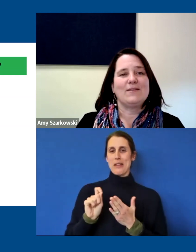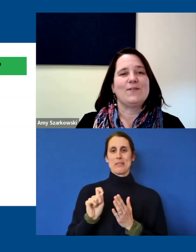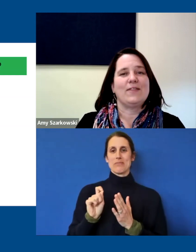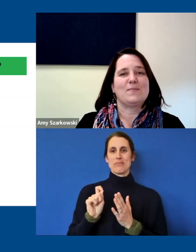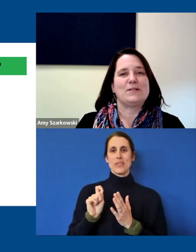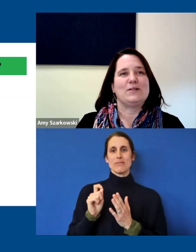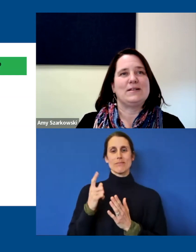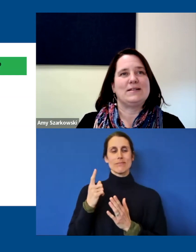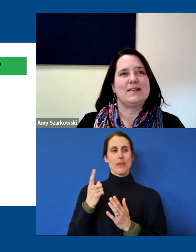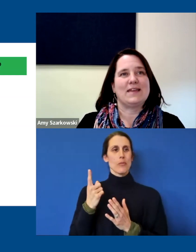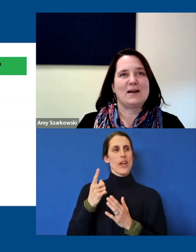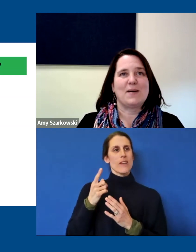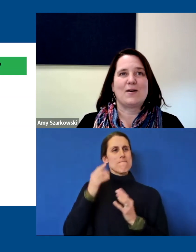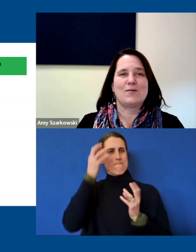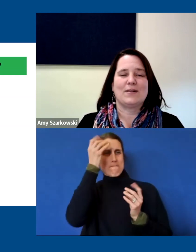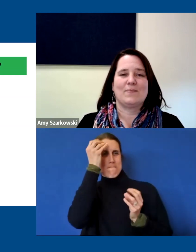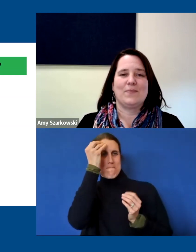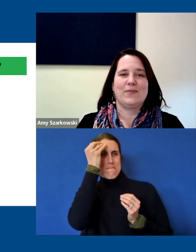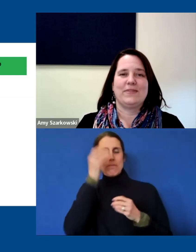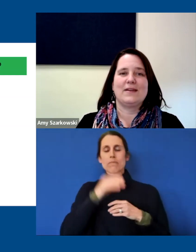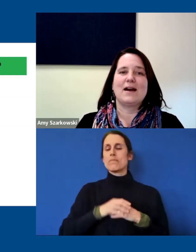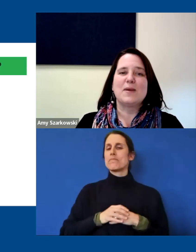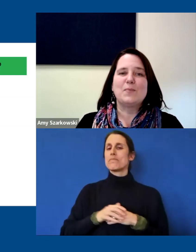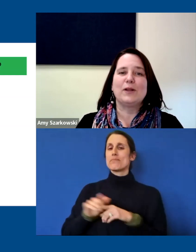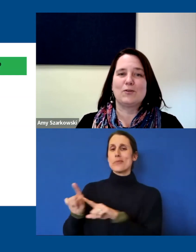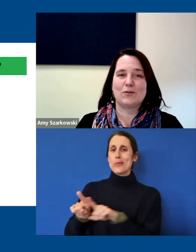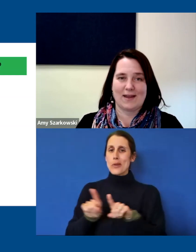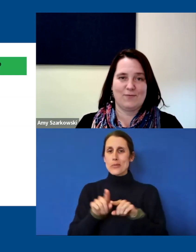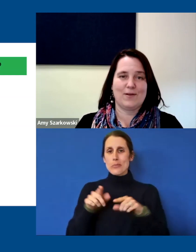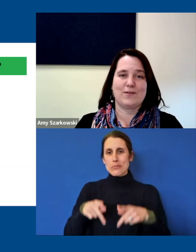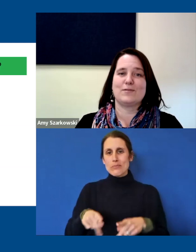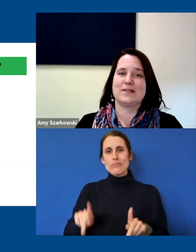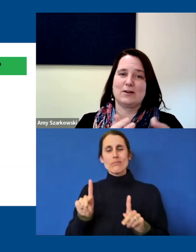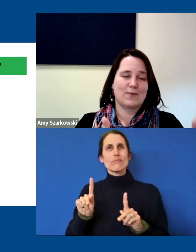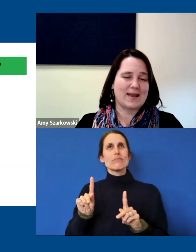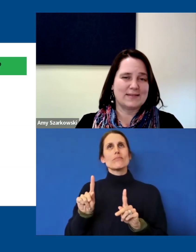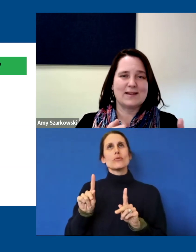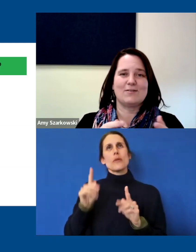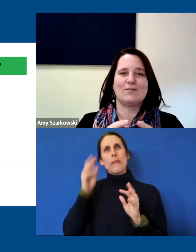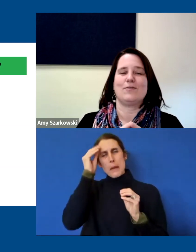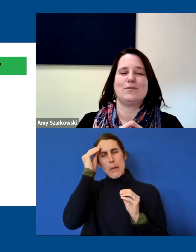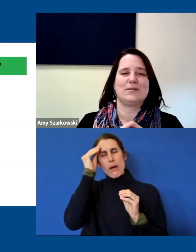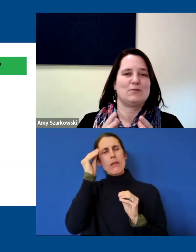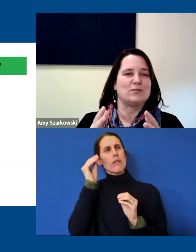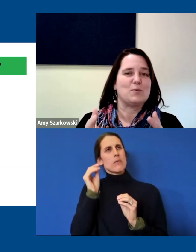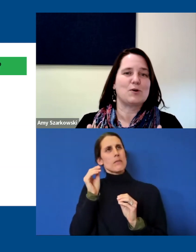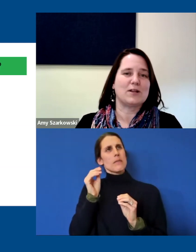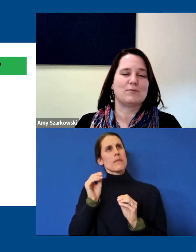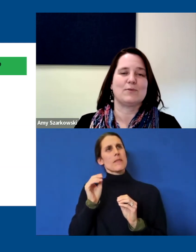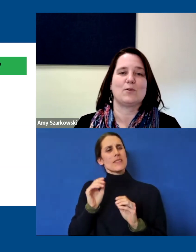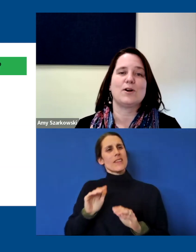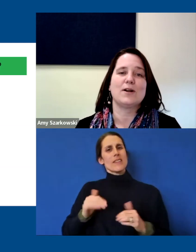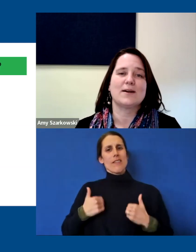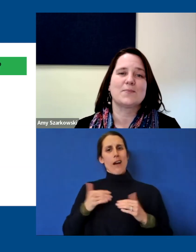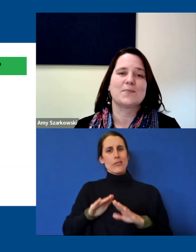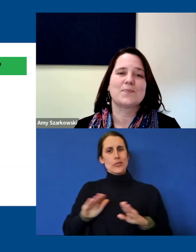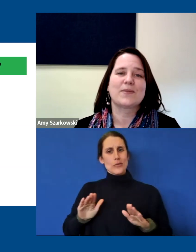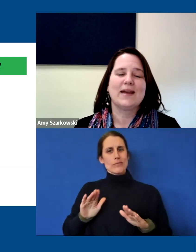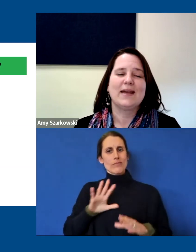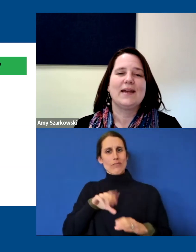And that you've had the opportunity to think about the young people in your life, whether those that you're raising or those that you're supporting through your